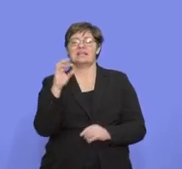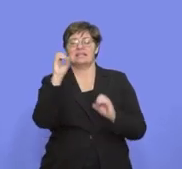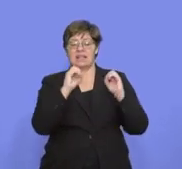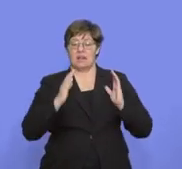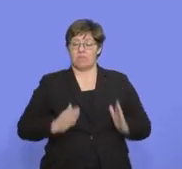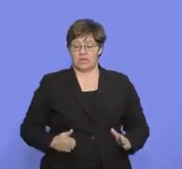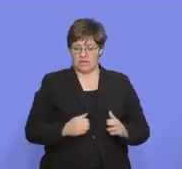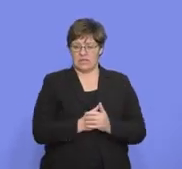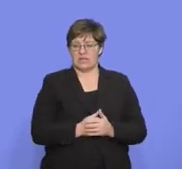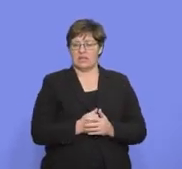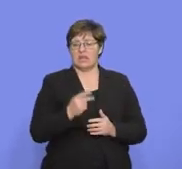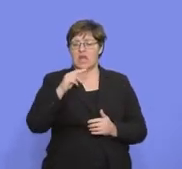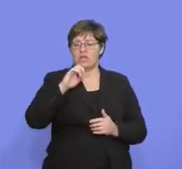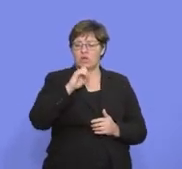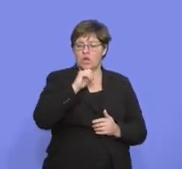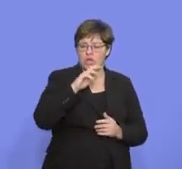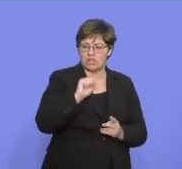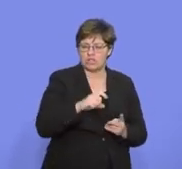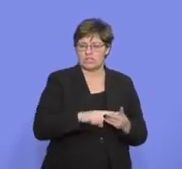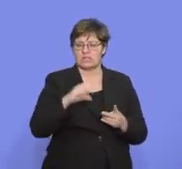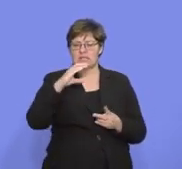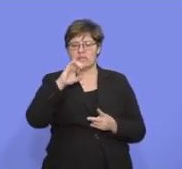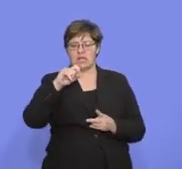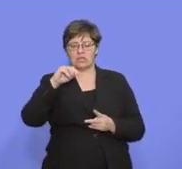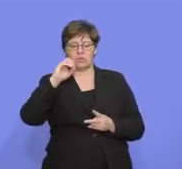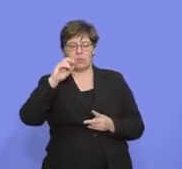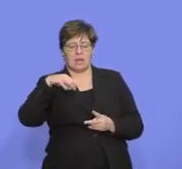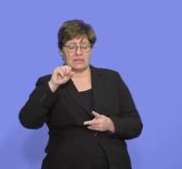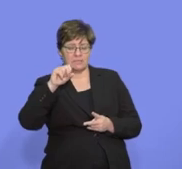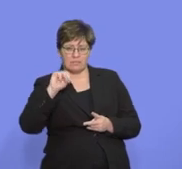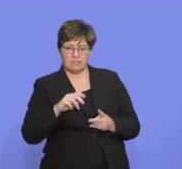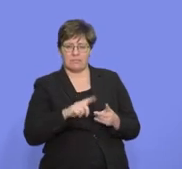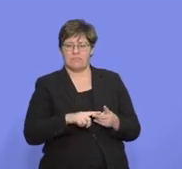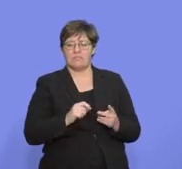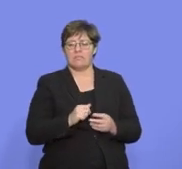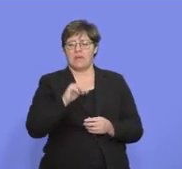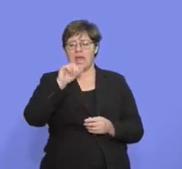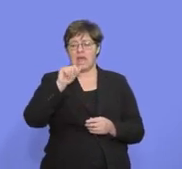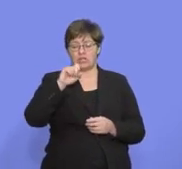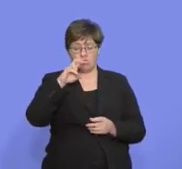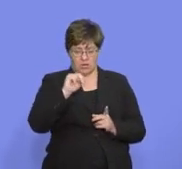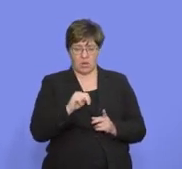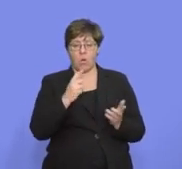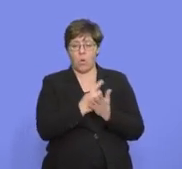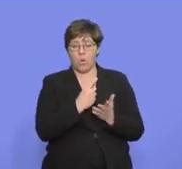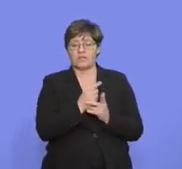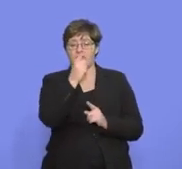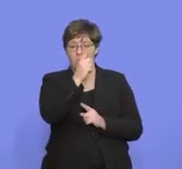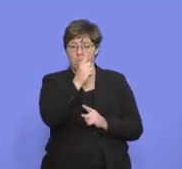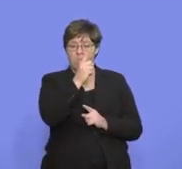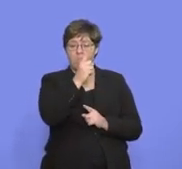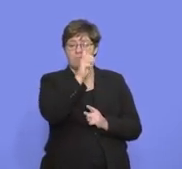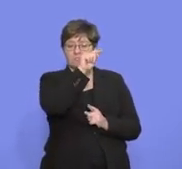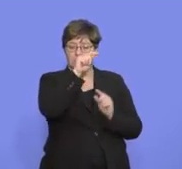right? Nucleus, cytoplasm, and the axon. And it will always go from the receptor to the central nervous system here